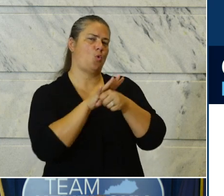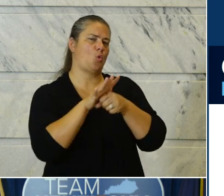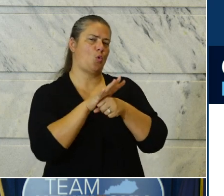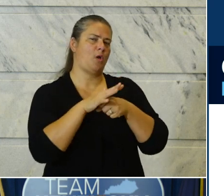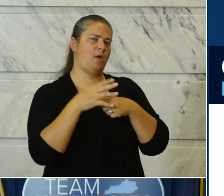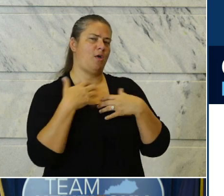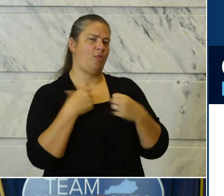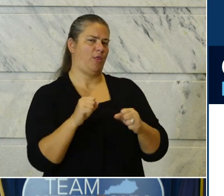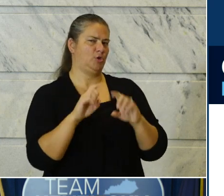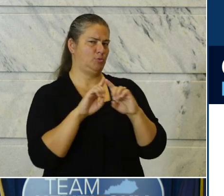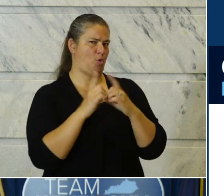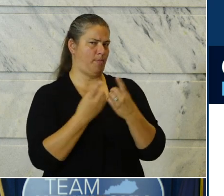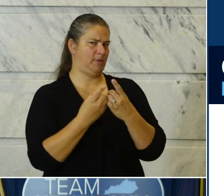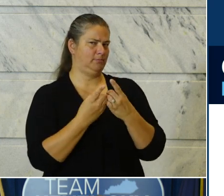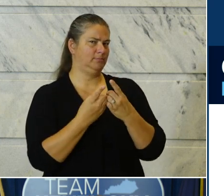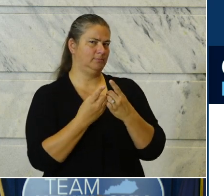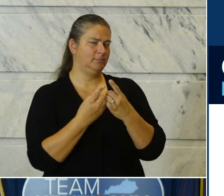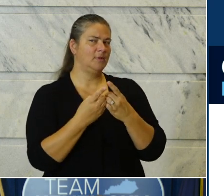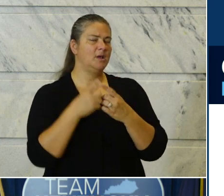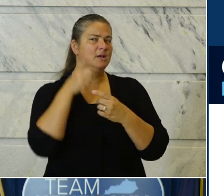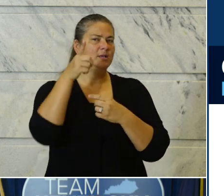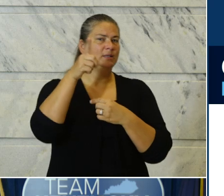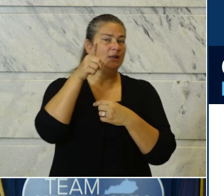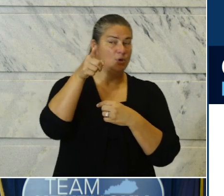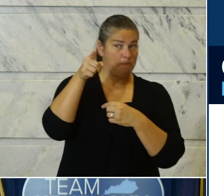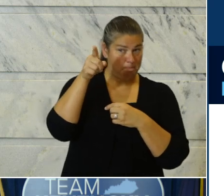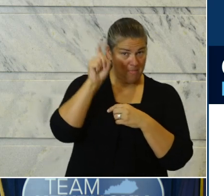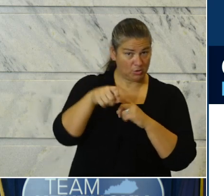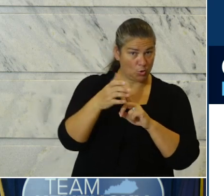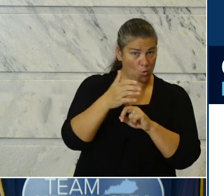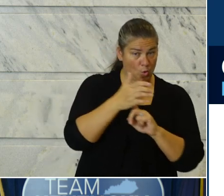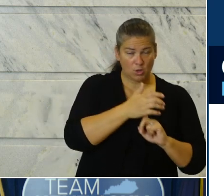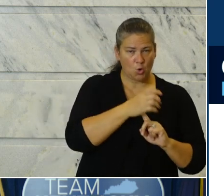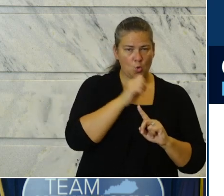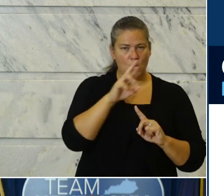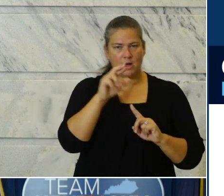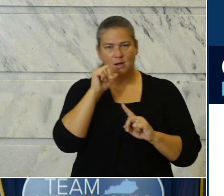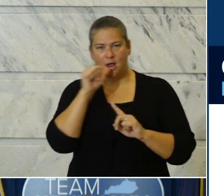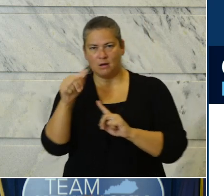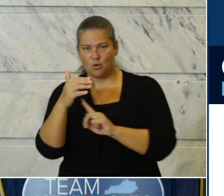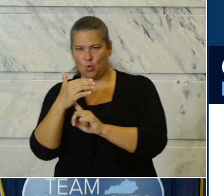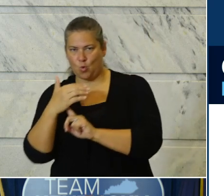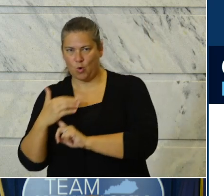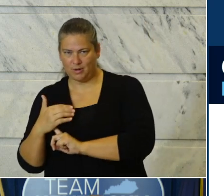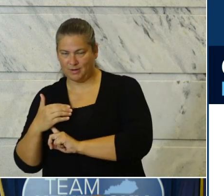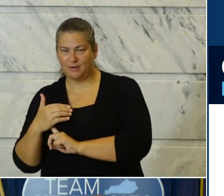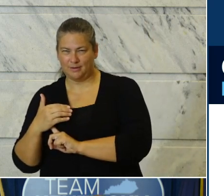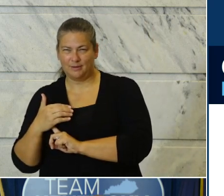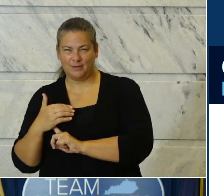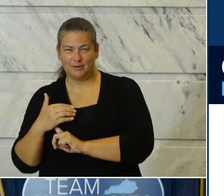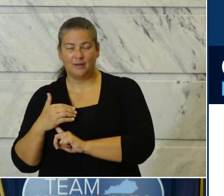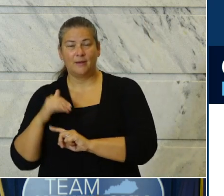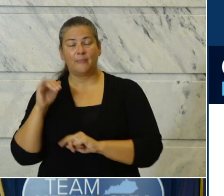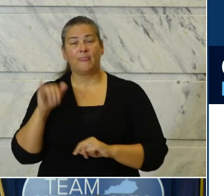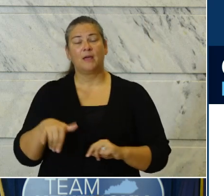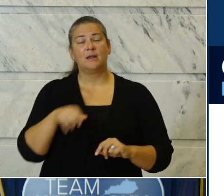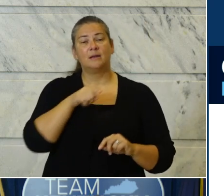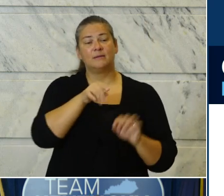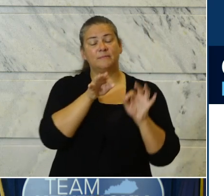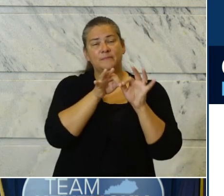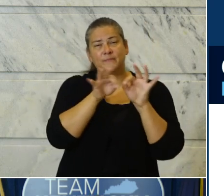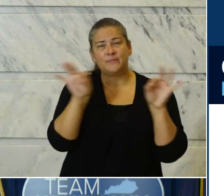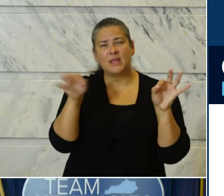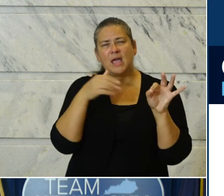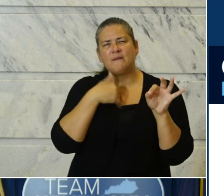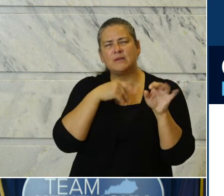guidance applies to everybody. And for anyone who reads it and says, well, there's the reference to healthcare workers, the CDC has a very